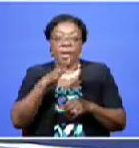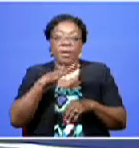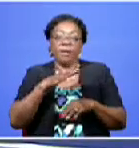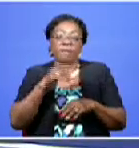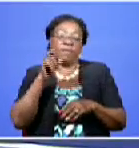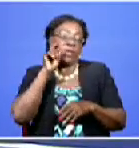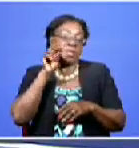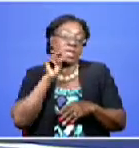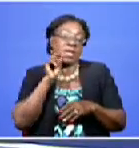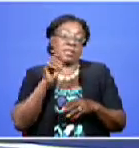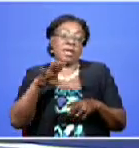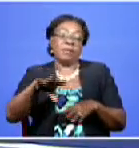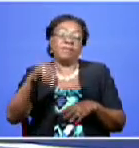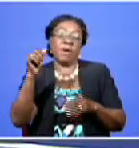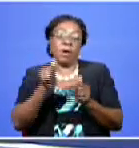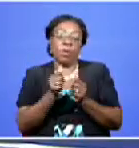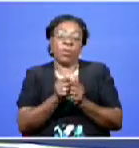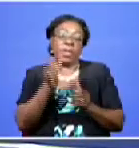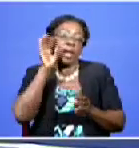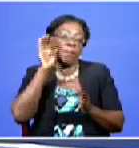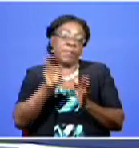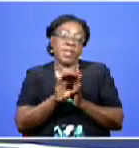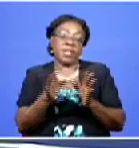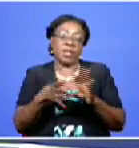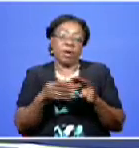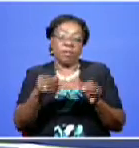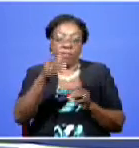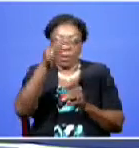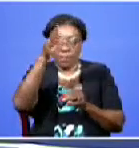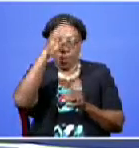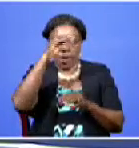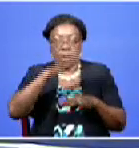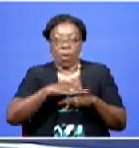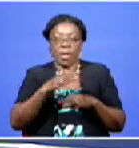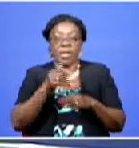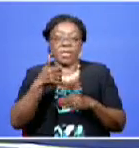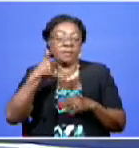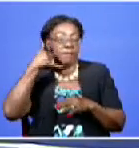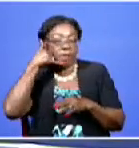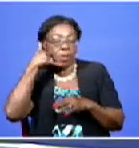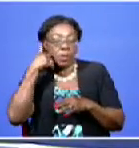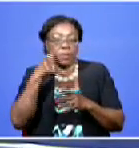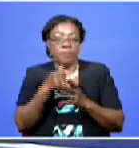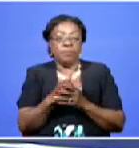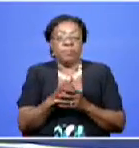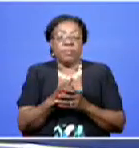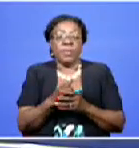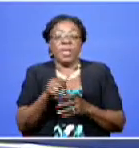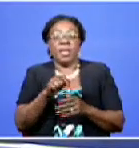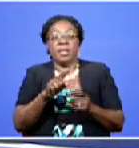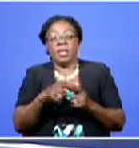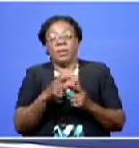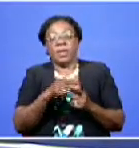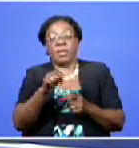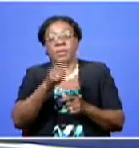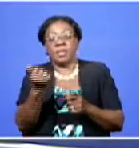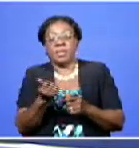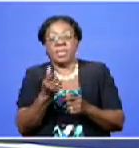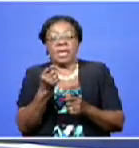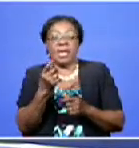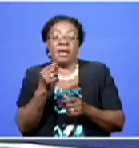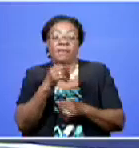Another man was also charged with the rape of an 11-year-old girl. Government has intended to have that register in place